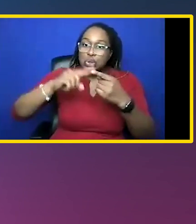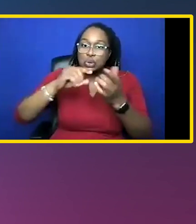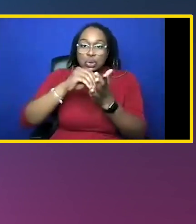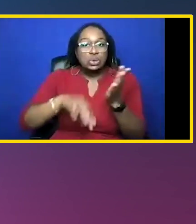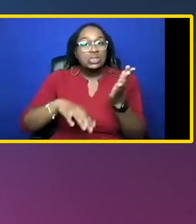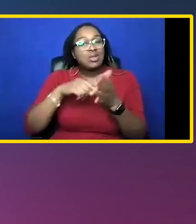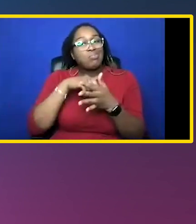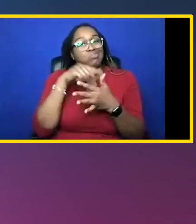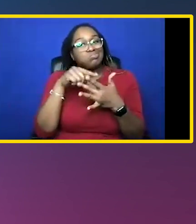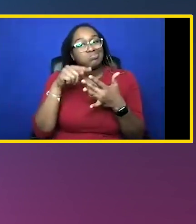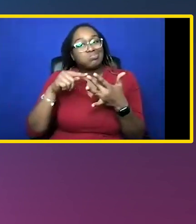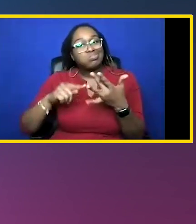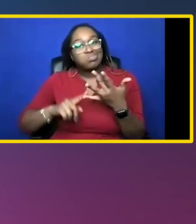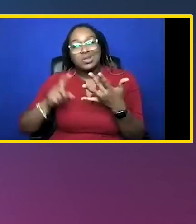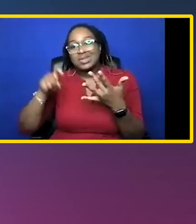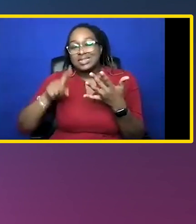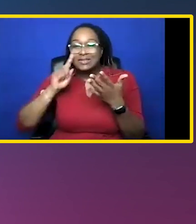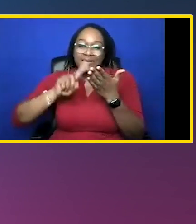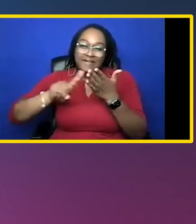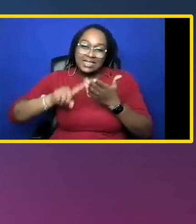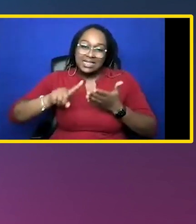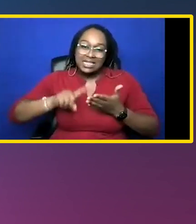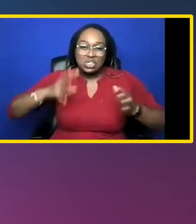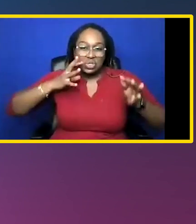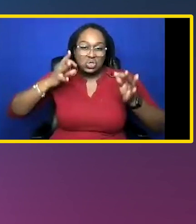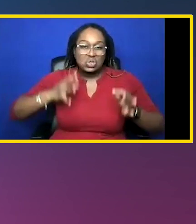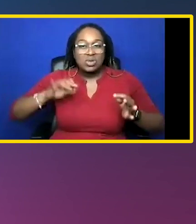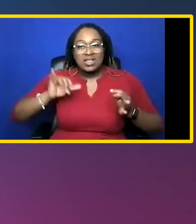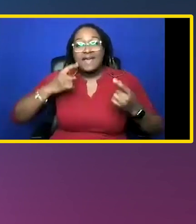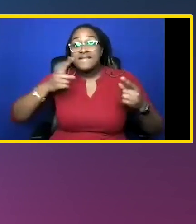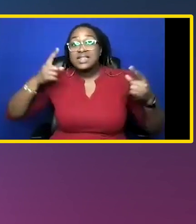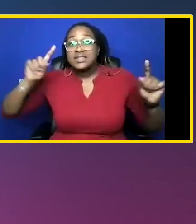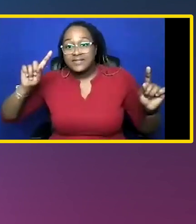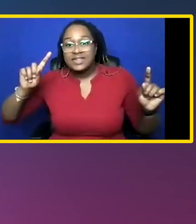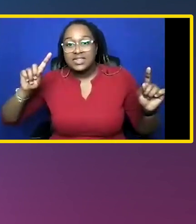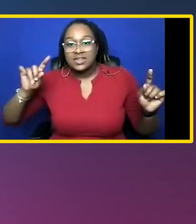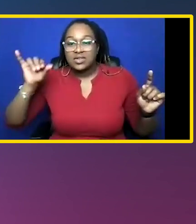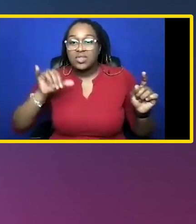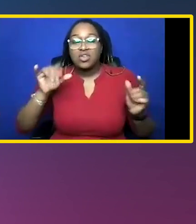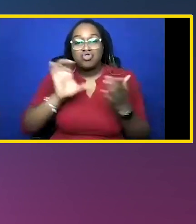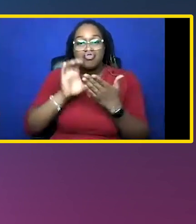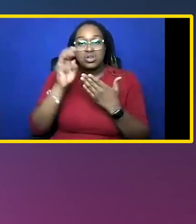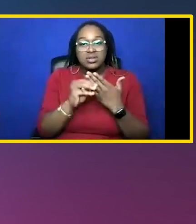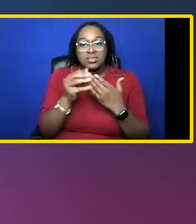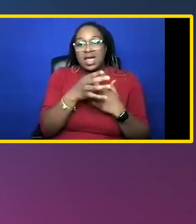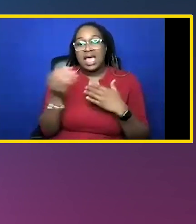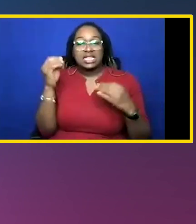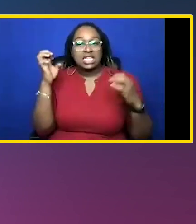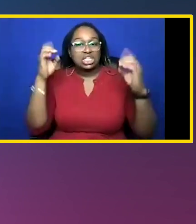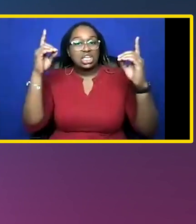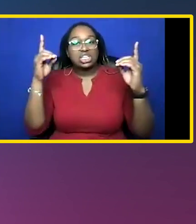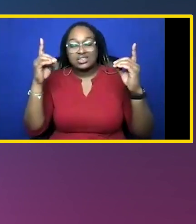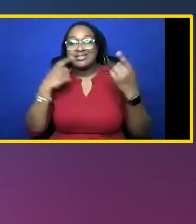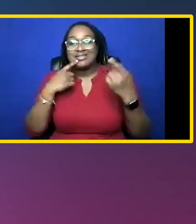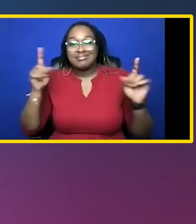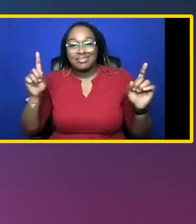lot of factors that you need to investigate to determine the effectiveness of the curriculum and the educational outcomes